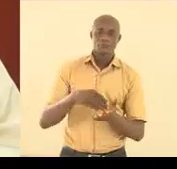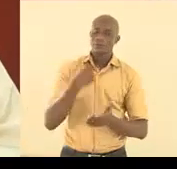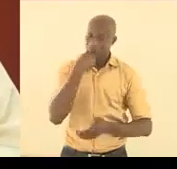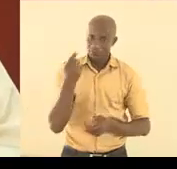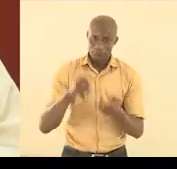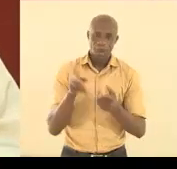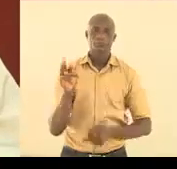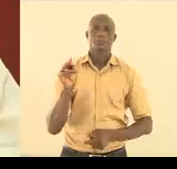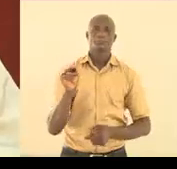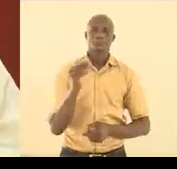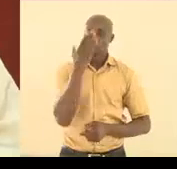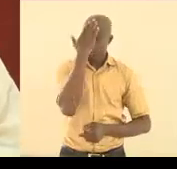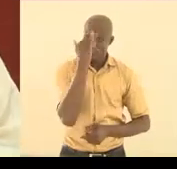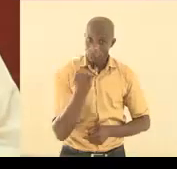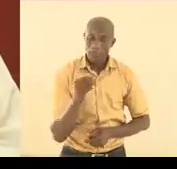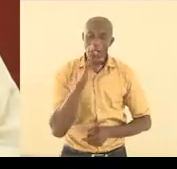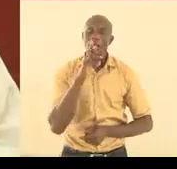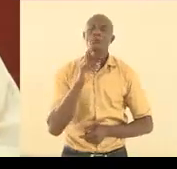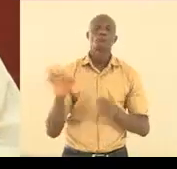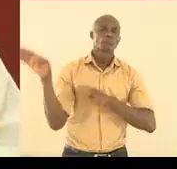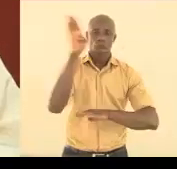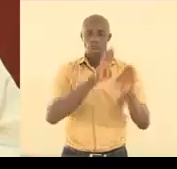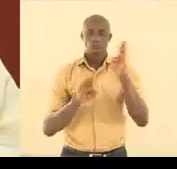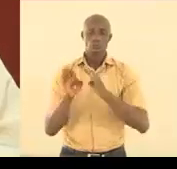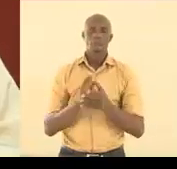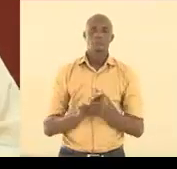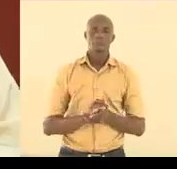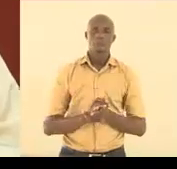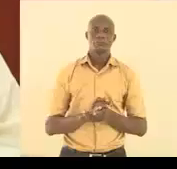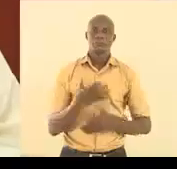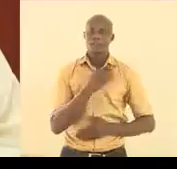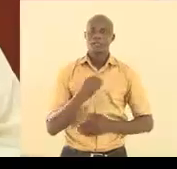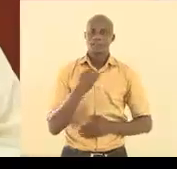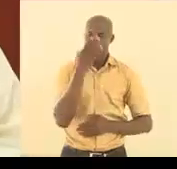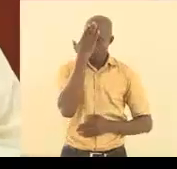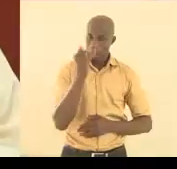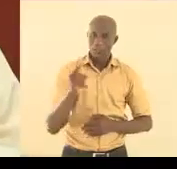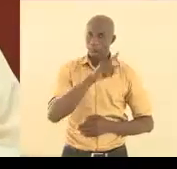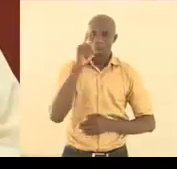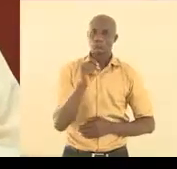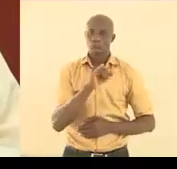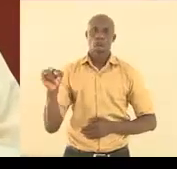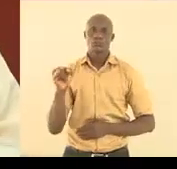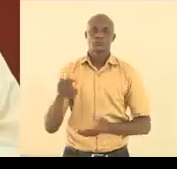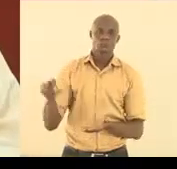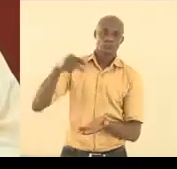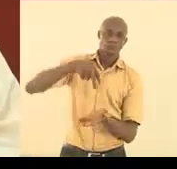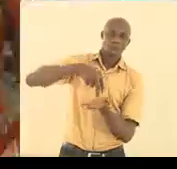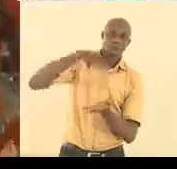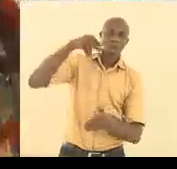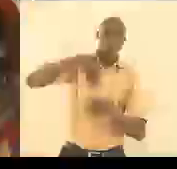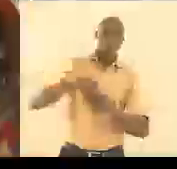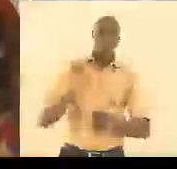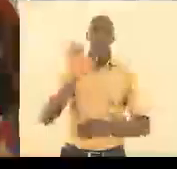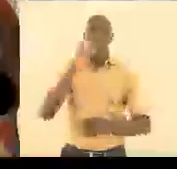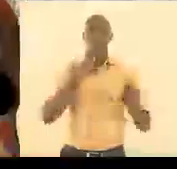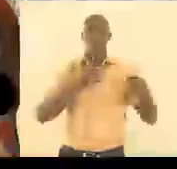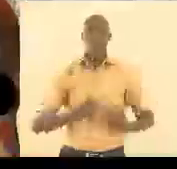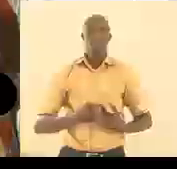Again he said to them, "Why are you troubled? And why do questionings rise in your